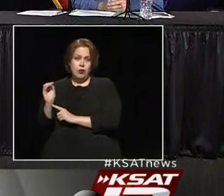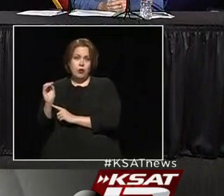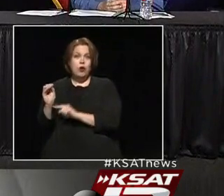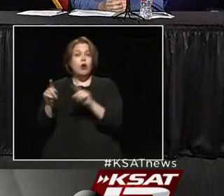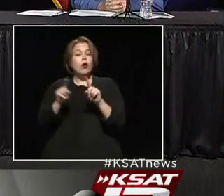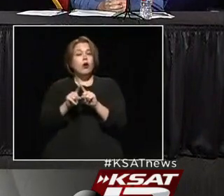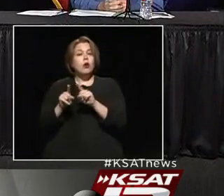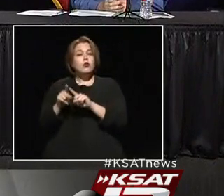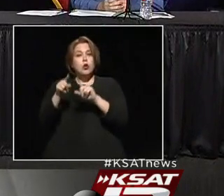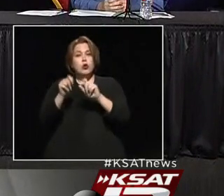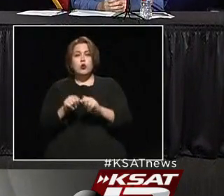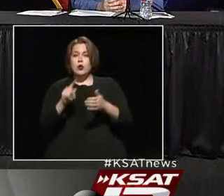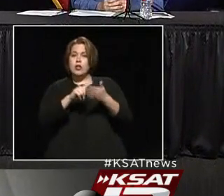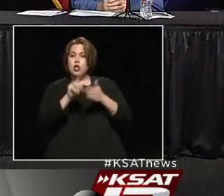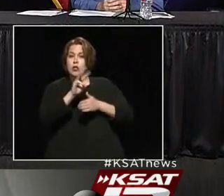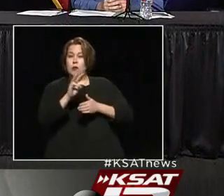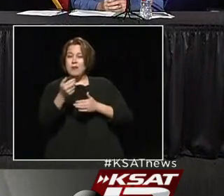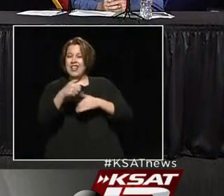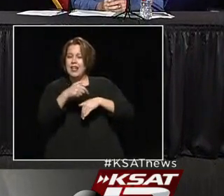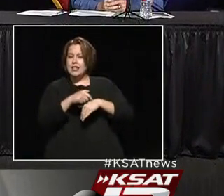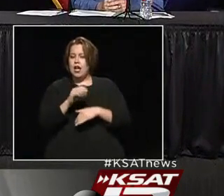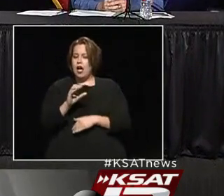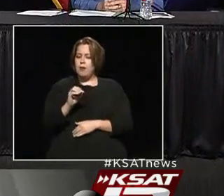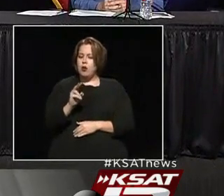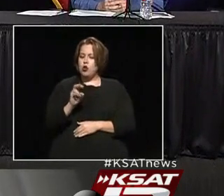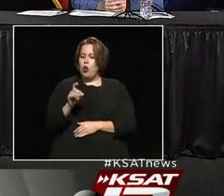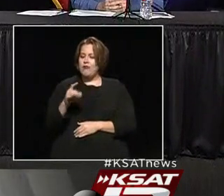You can also go to the website anytime at